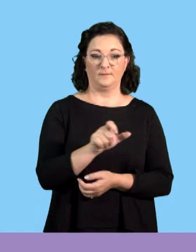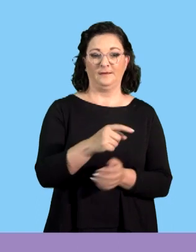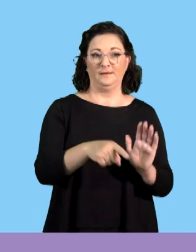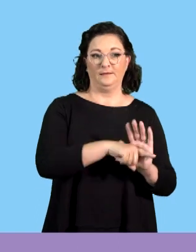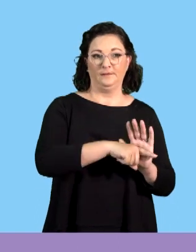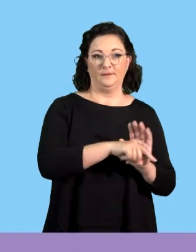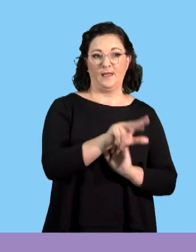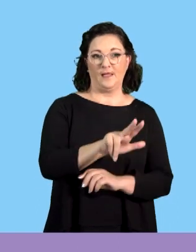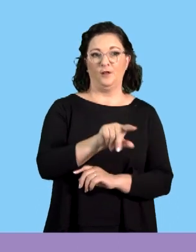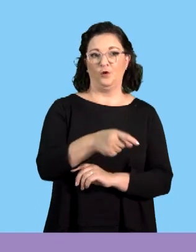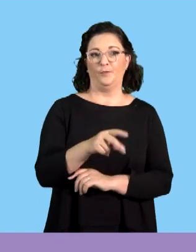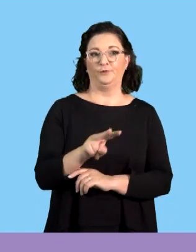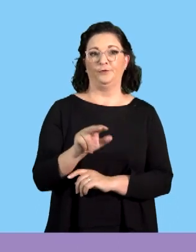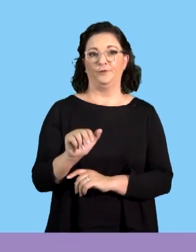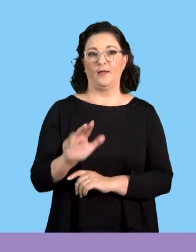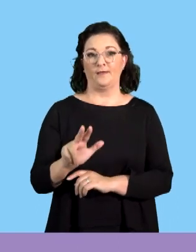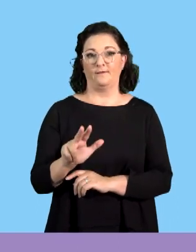14,046 subtract